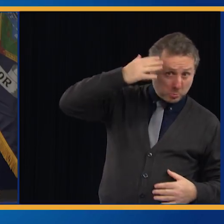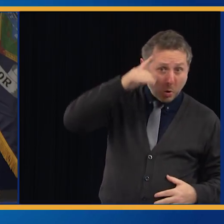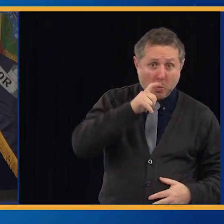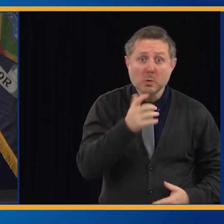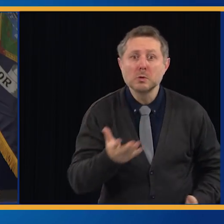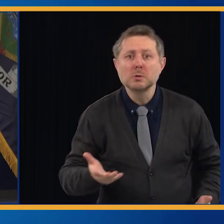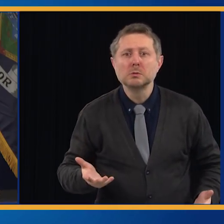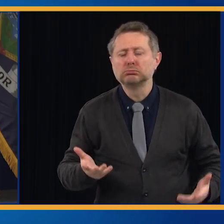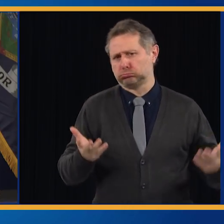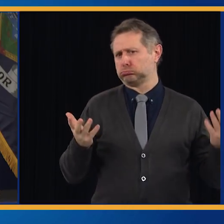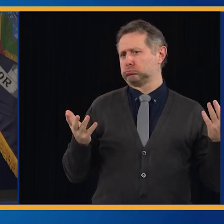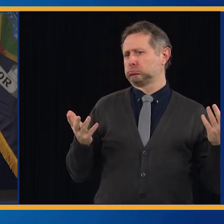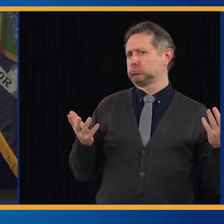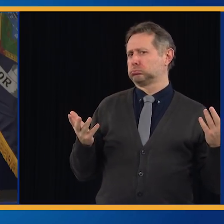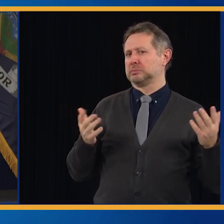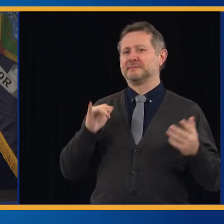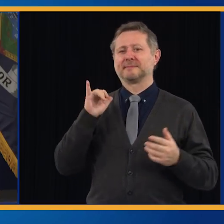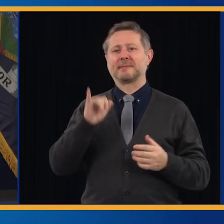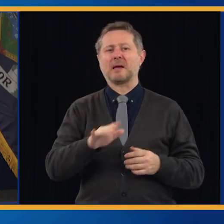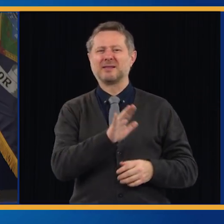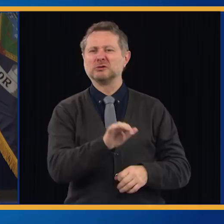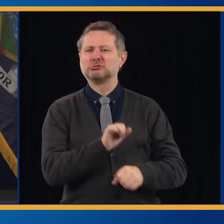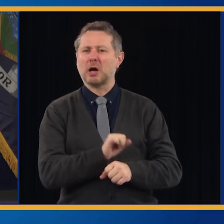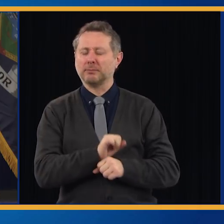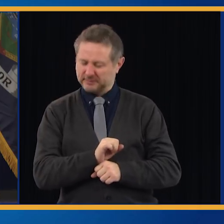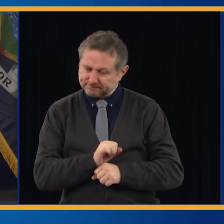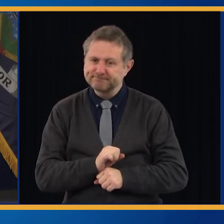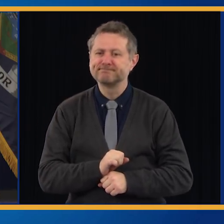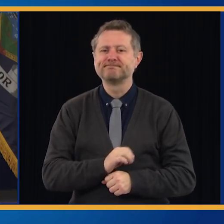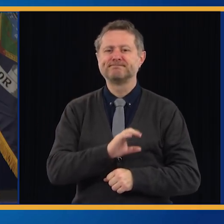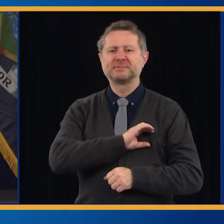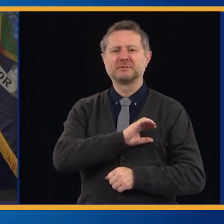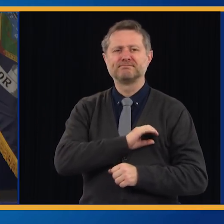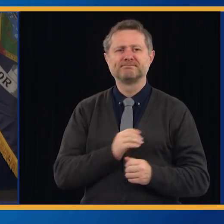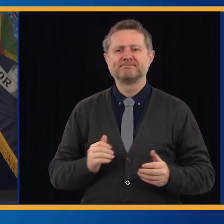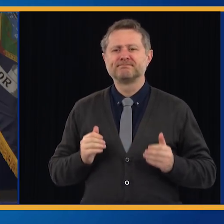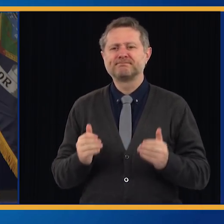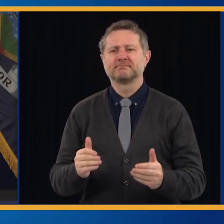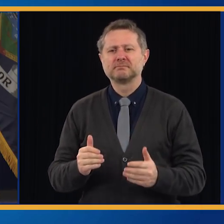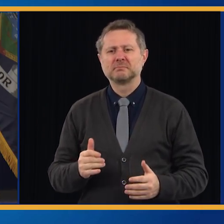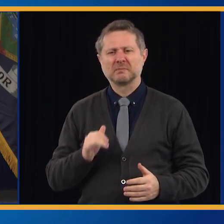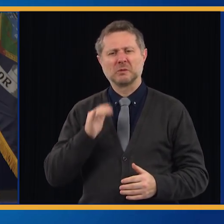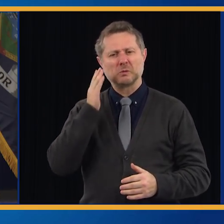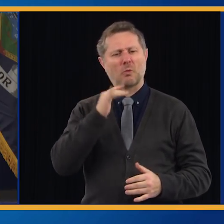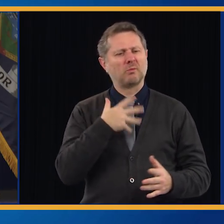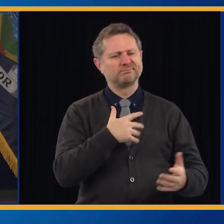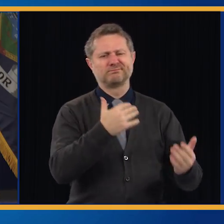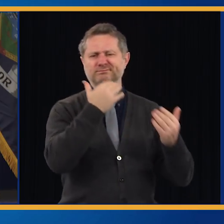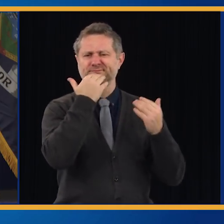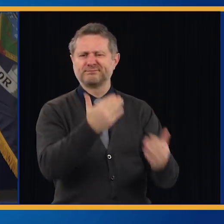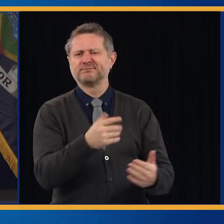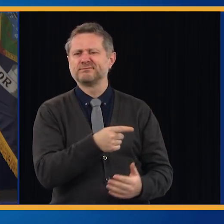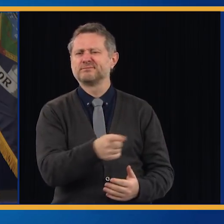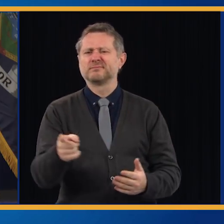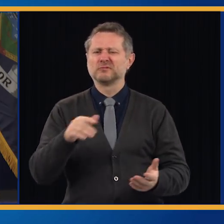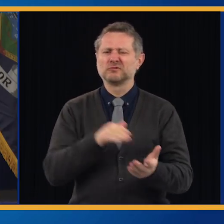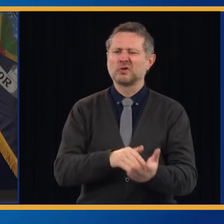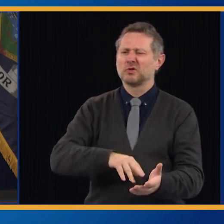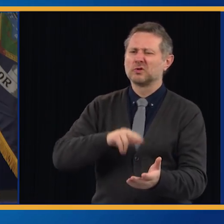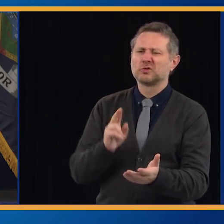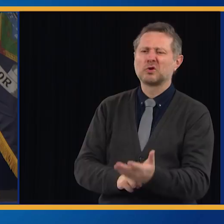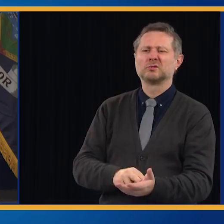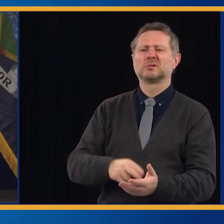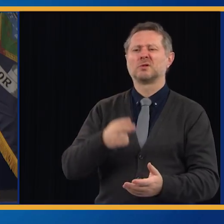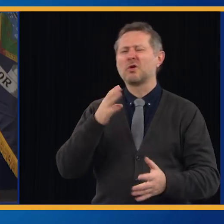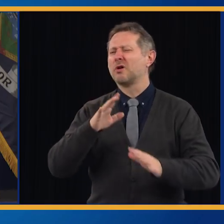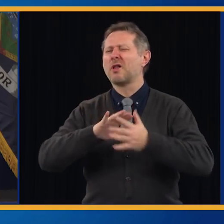That's what they do. That's their job. That's why I wanted to thank the healthcare workers. And everybody thanks the healthcare workers, but it's not